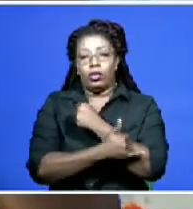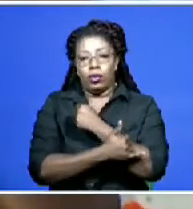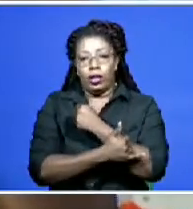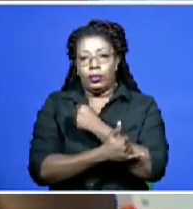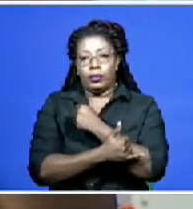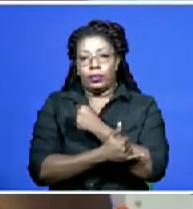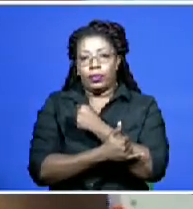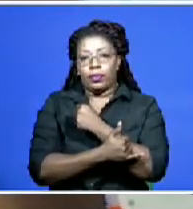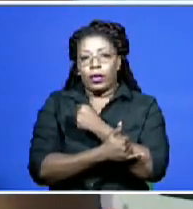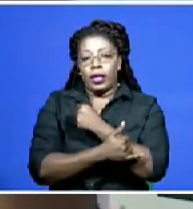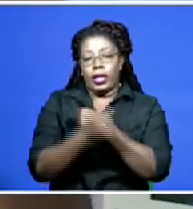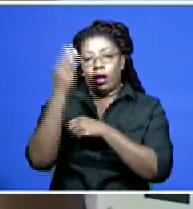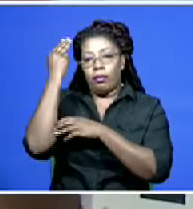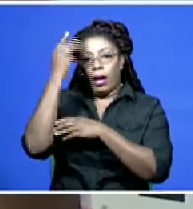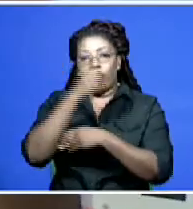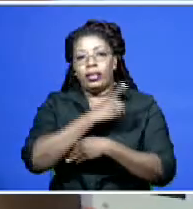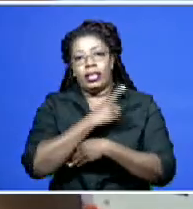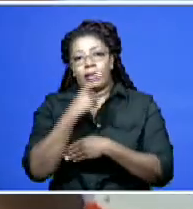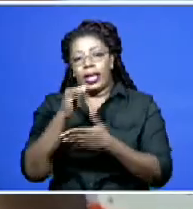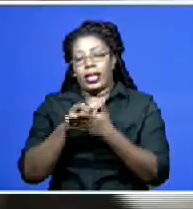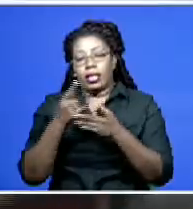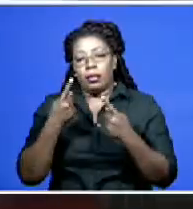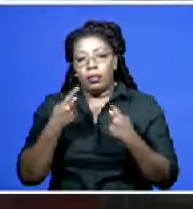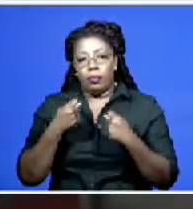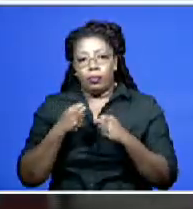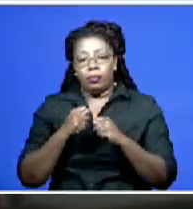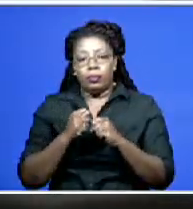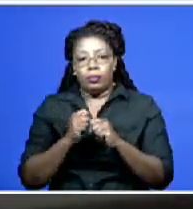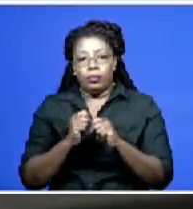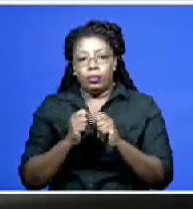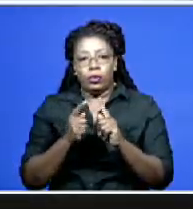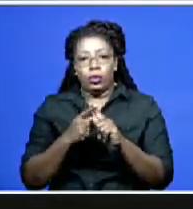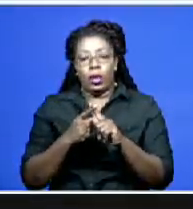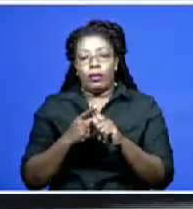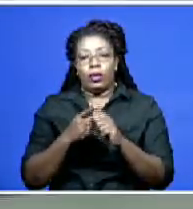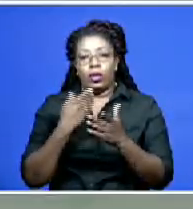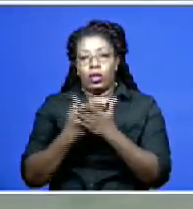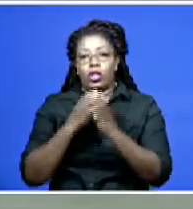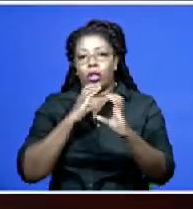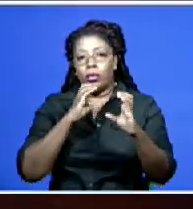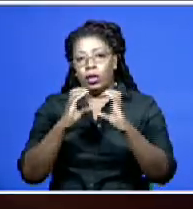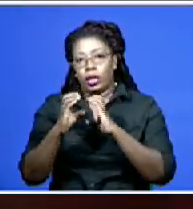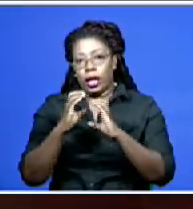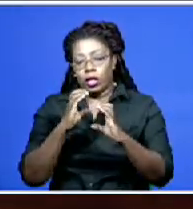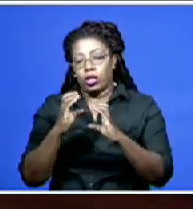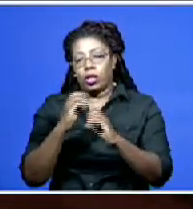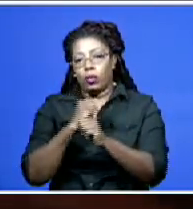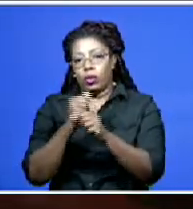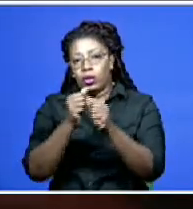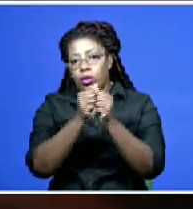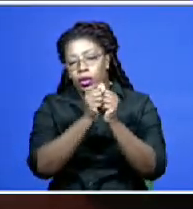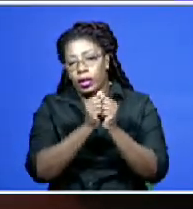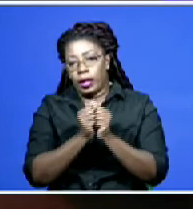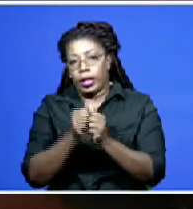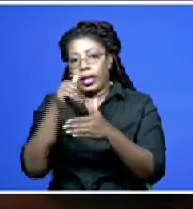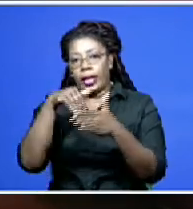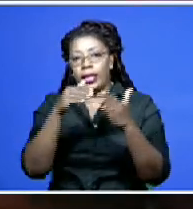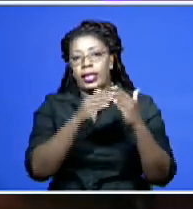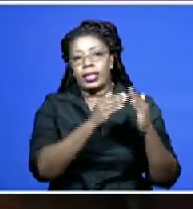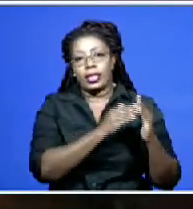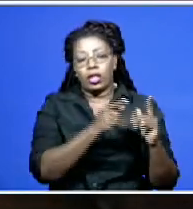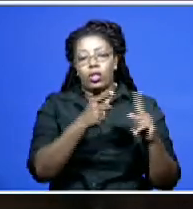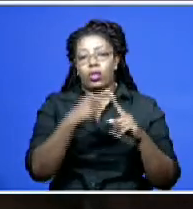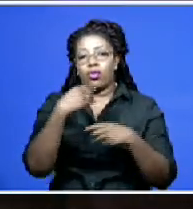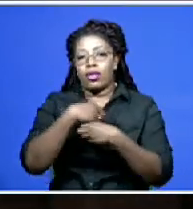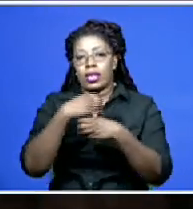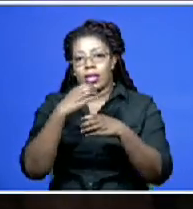Honorable Marvin Dames, says it is part of efforts to establish effective communication and collaborative networks in the inner city in order to